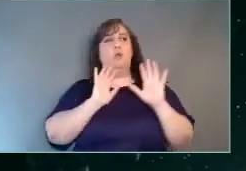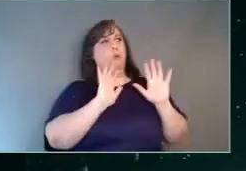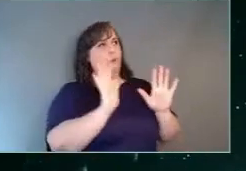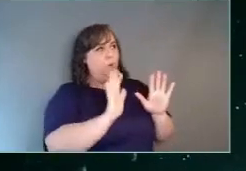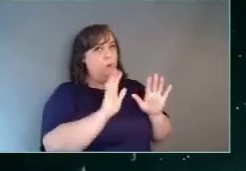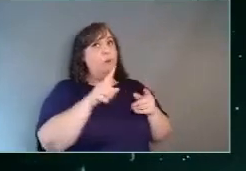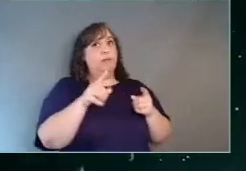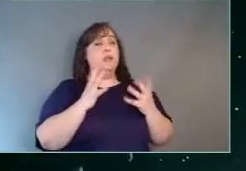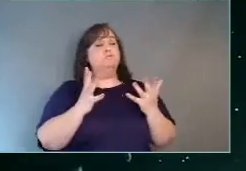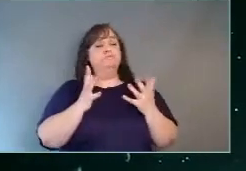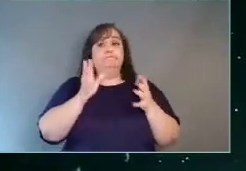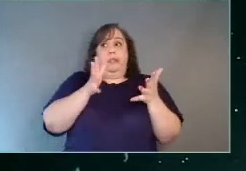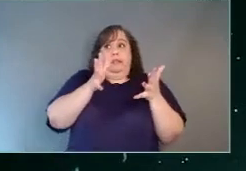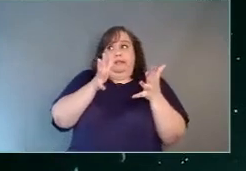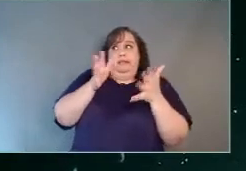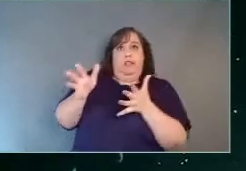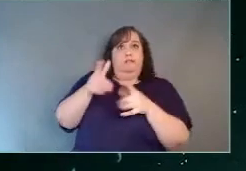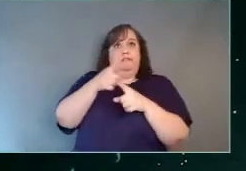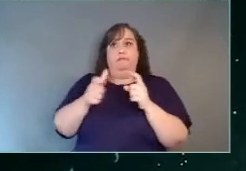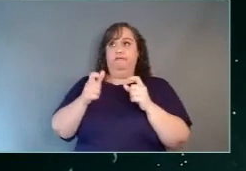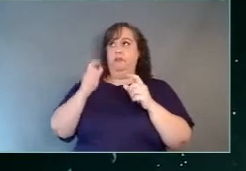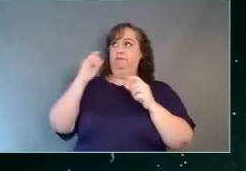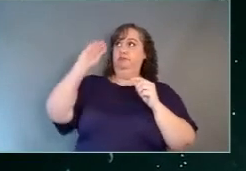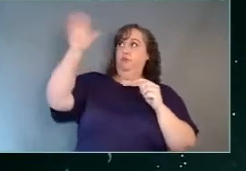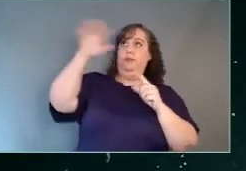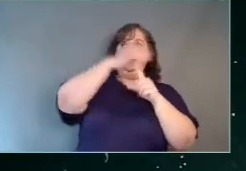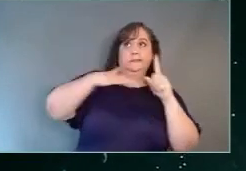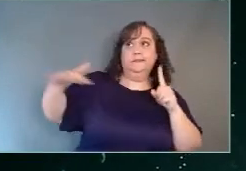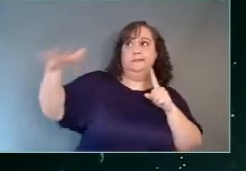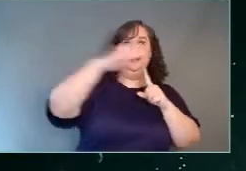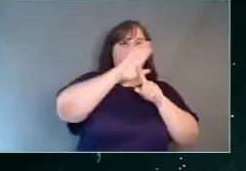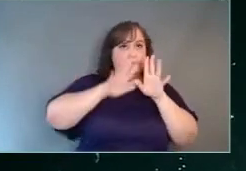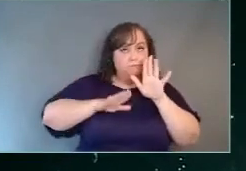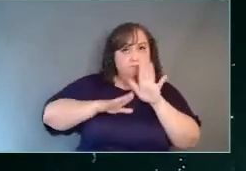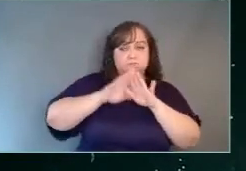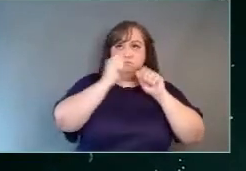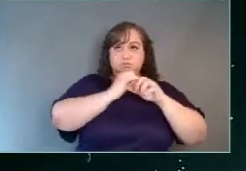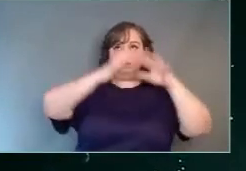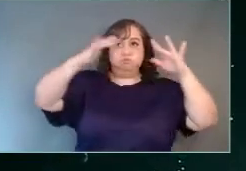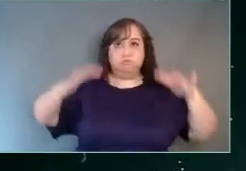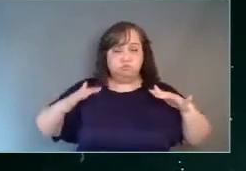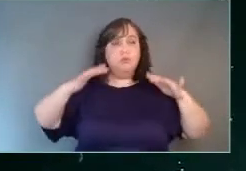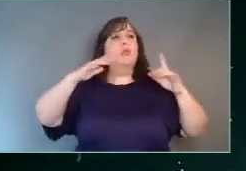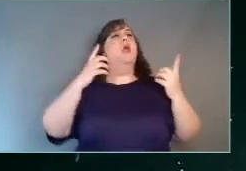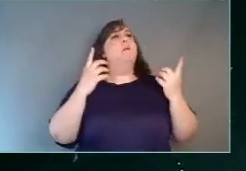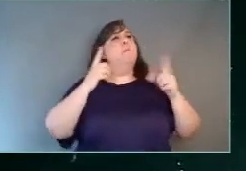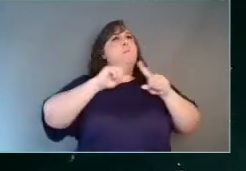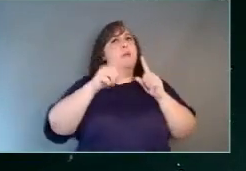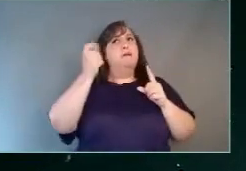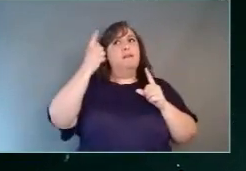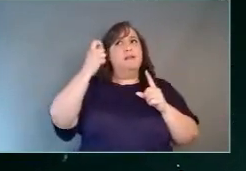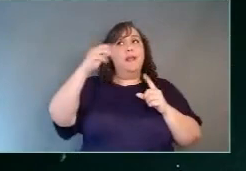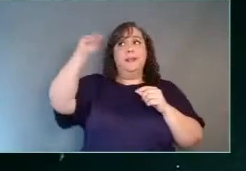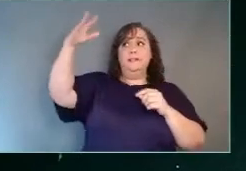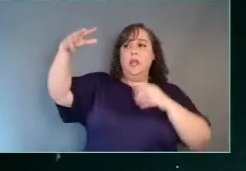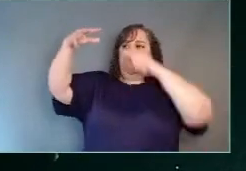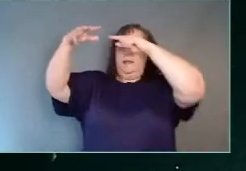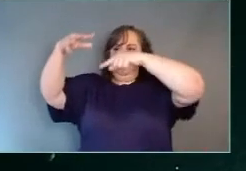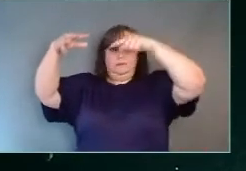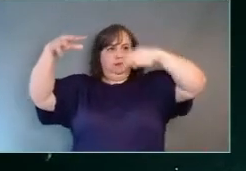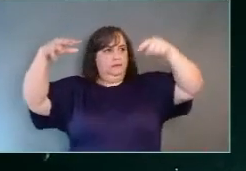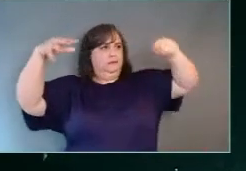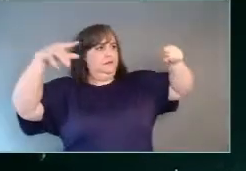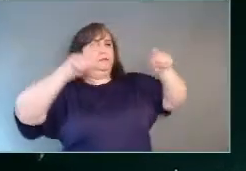Because asteroids formed at varying distances from the sun, they bear the fingerprints of distinct processes that took place across the